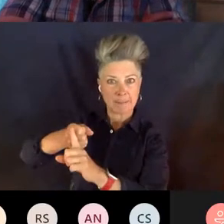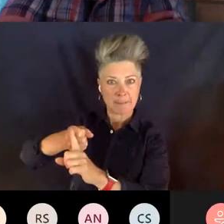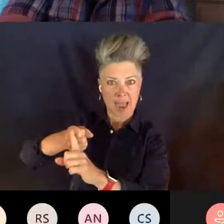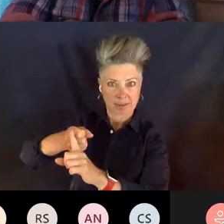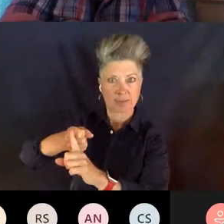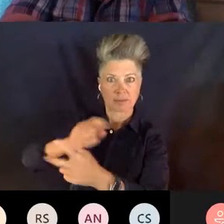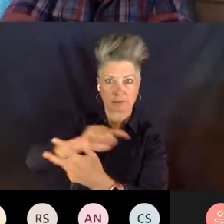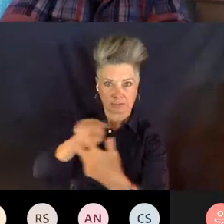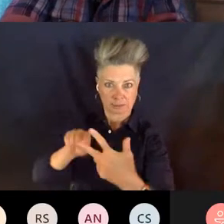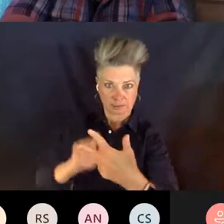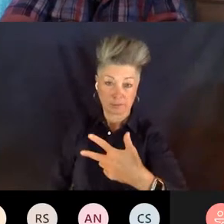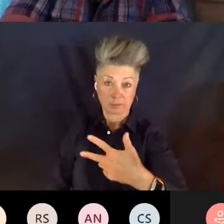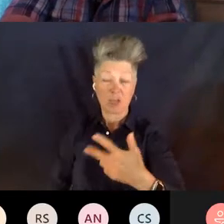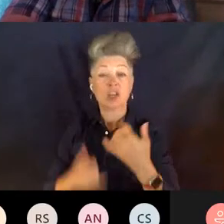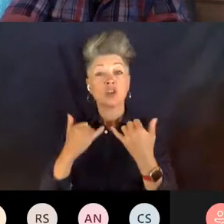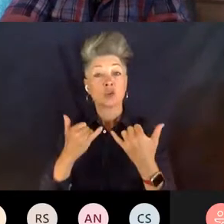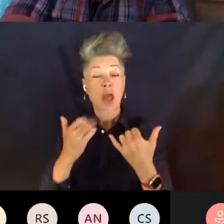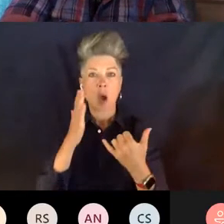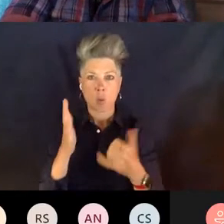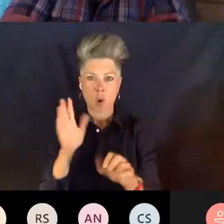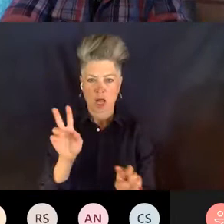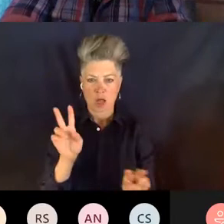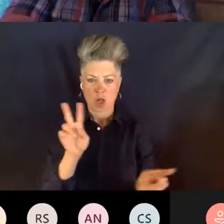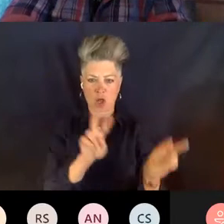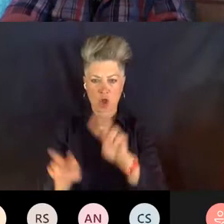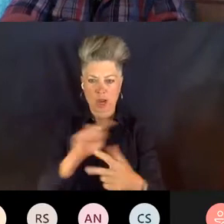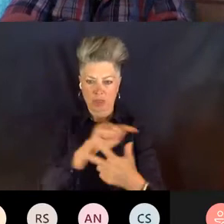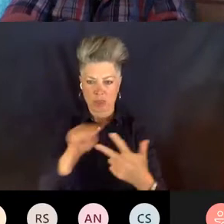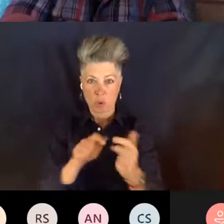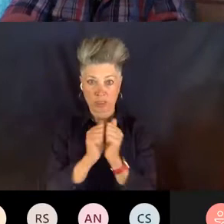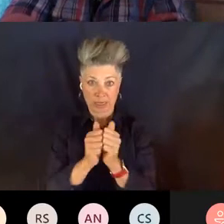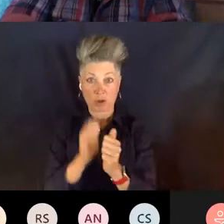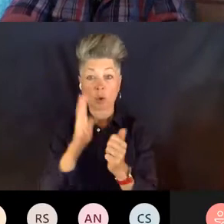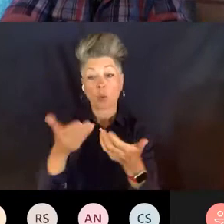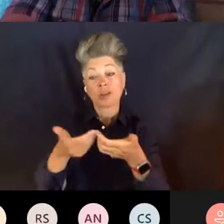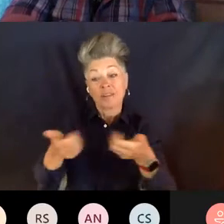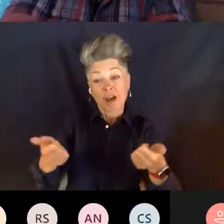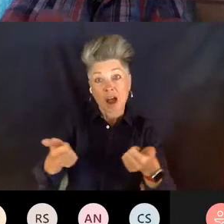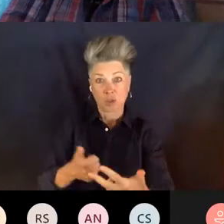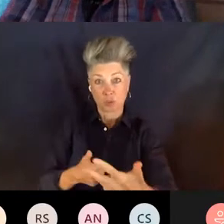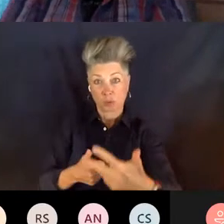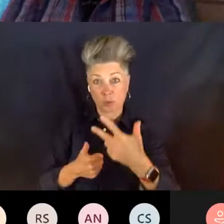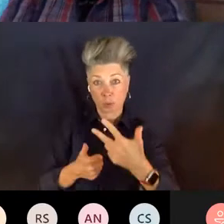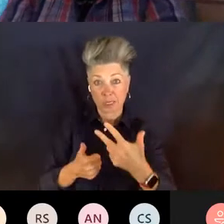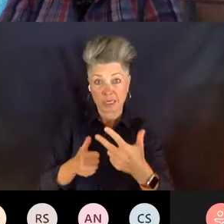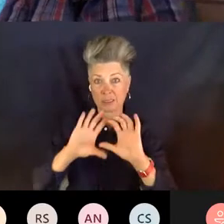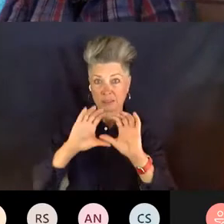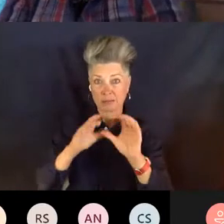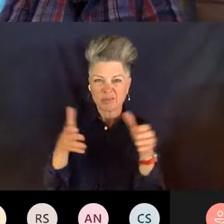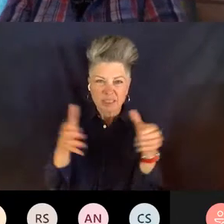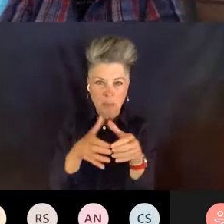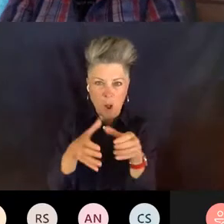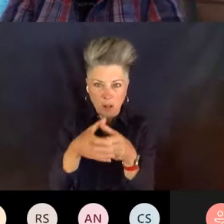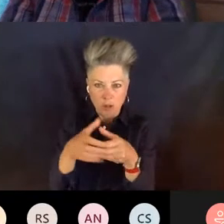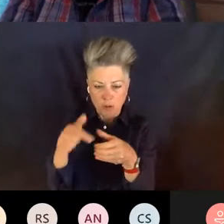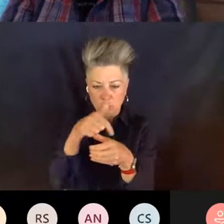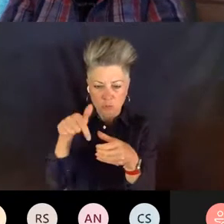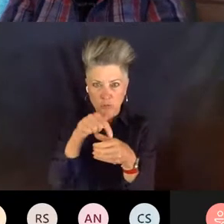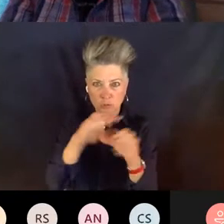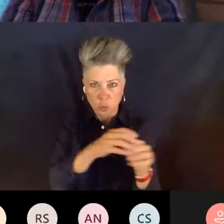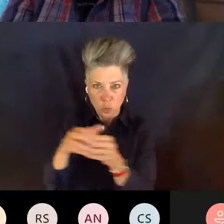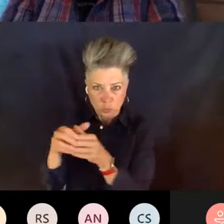at those together, but in small groups. We're going to divide into 3 small groups. And from those, we're going to